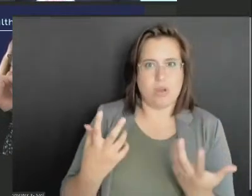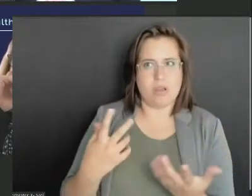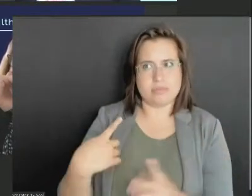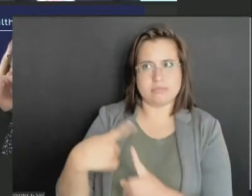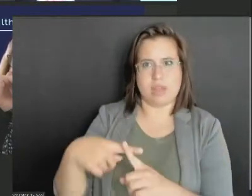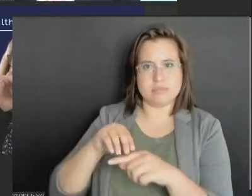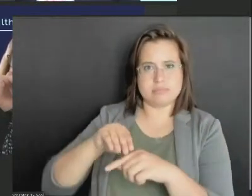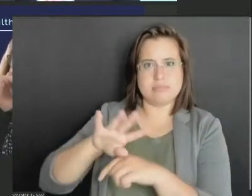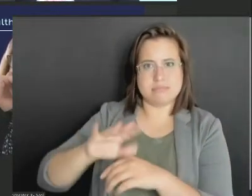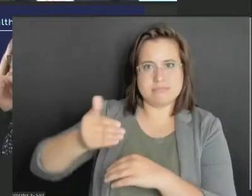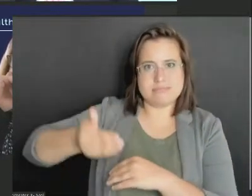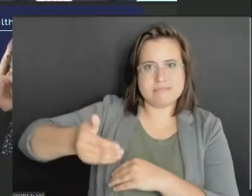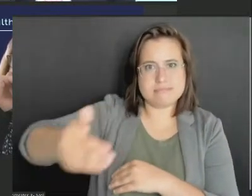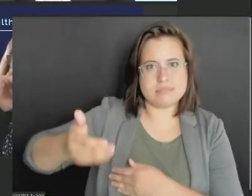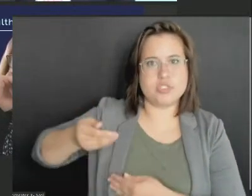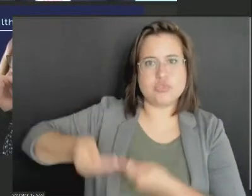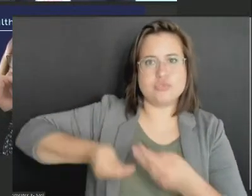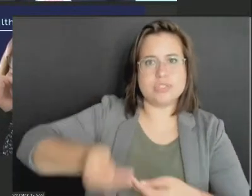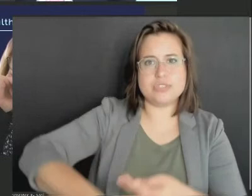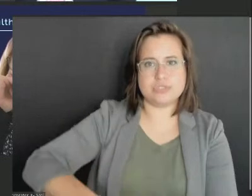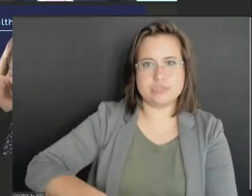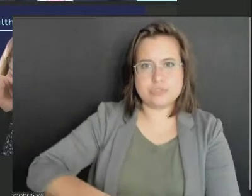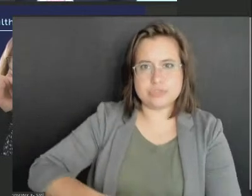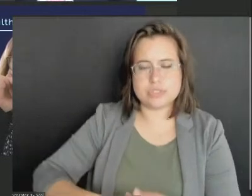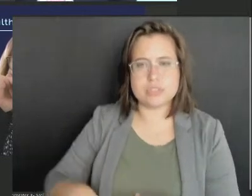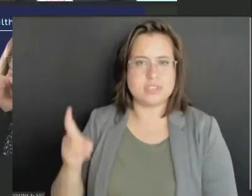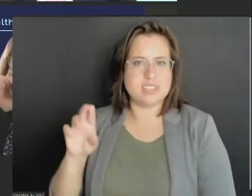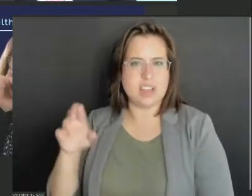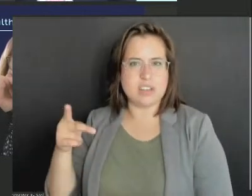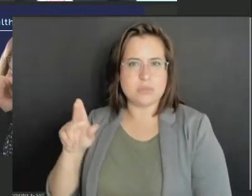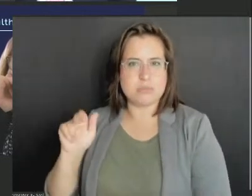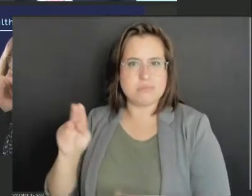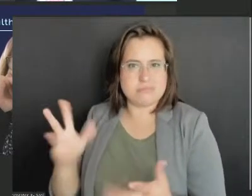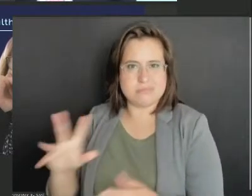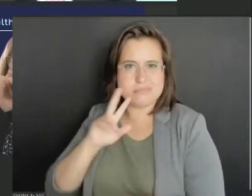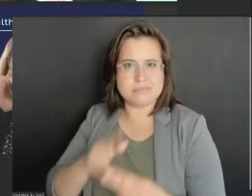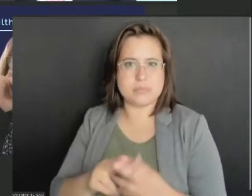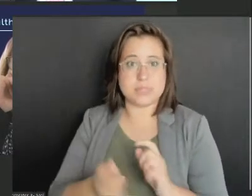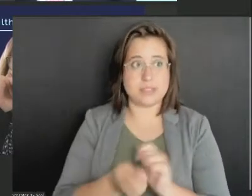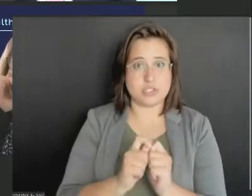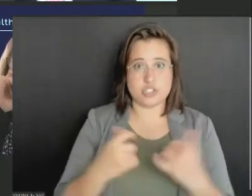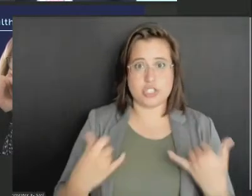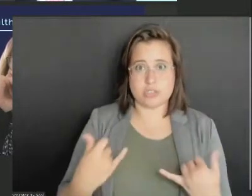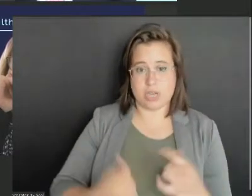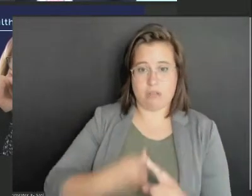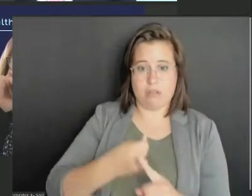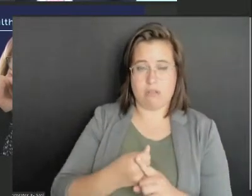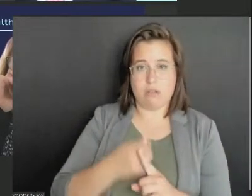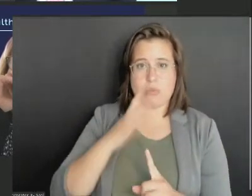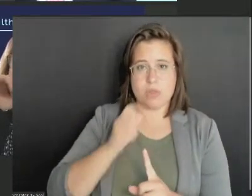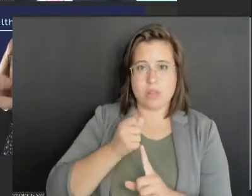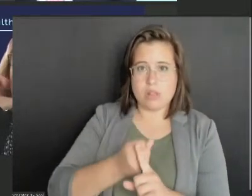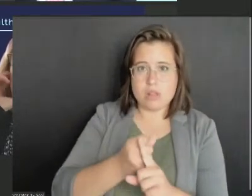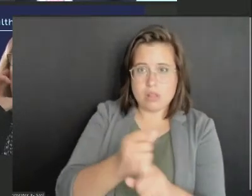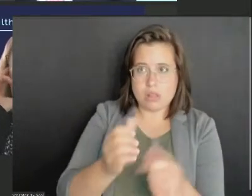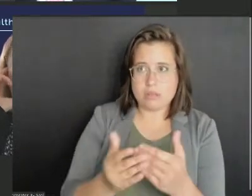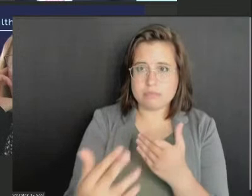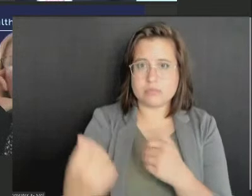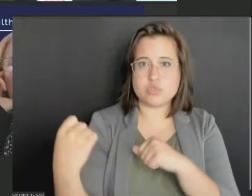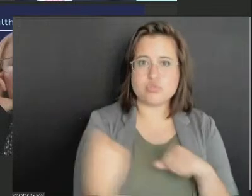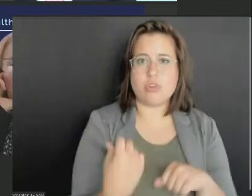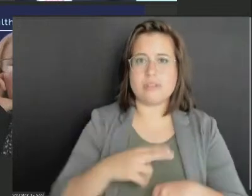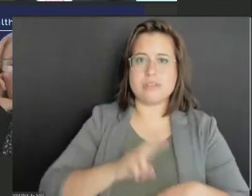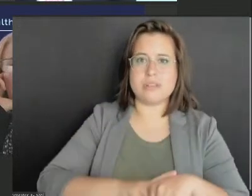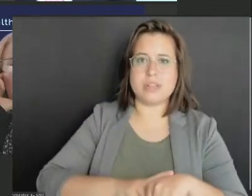And as Dr. Putnam put it best, the change we make now will lead to a stronger nation for the next